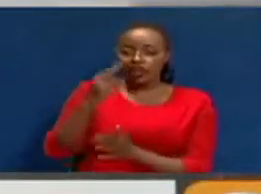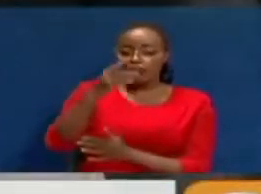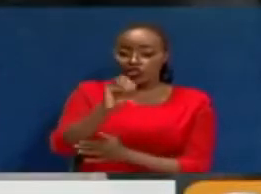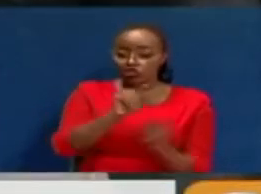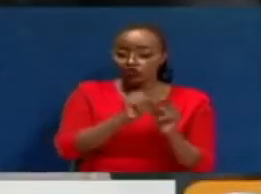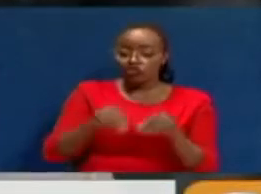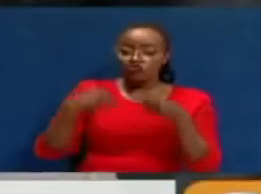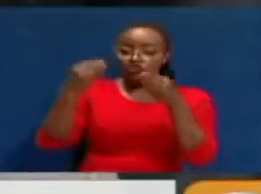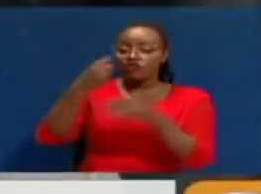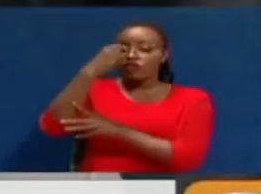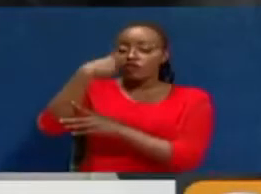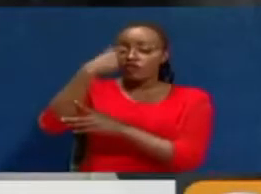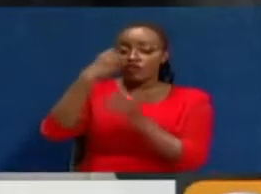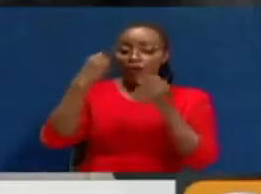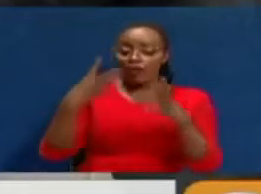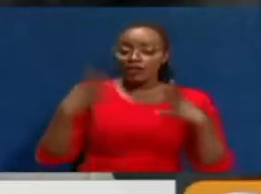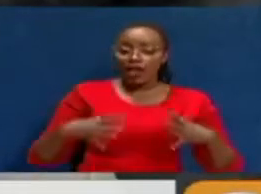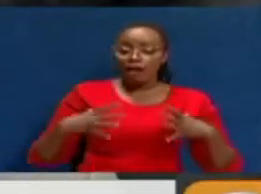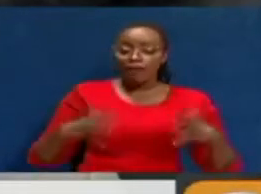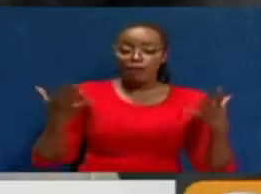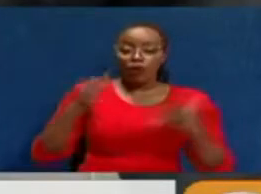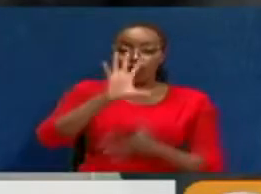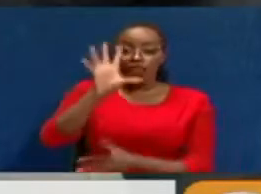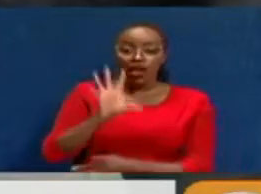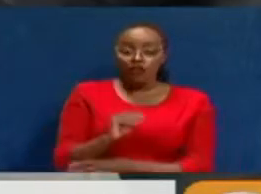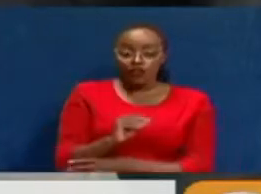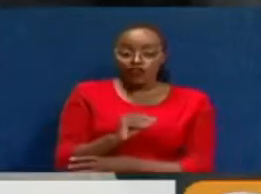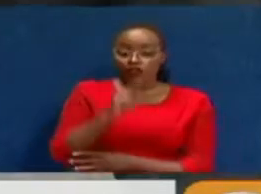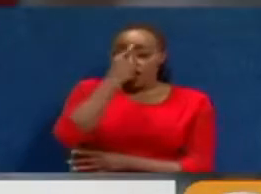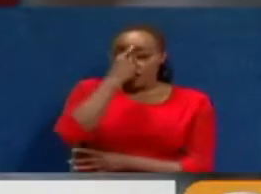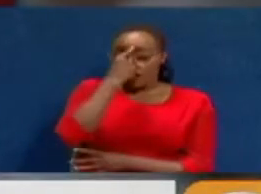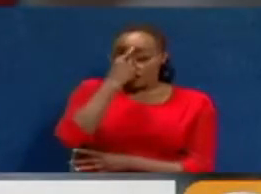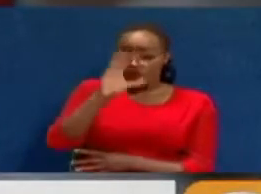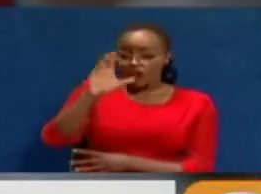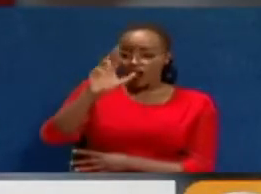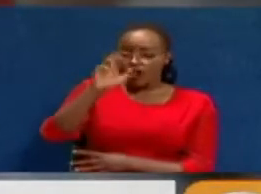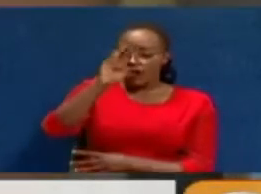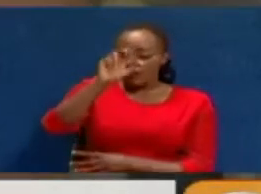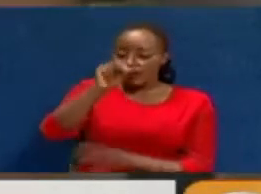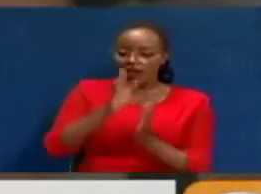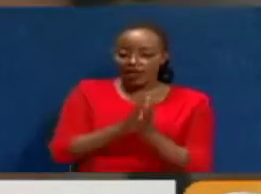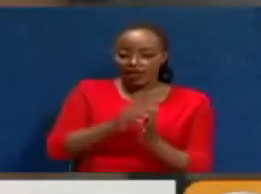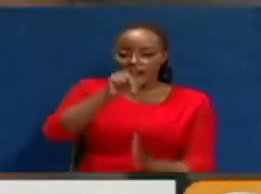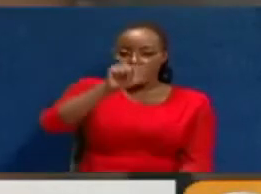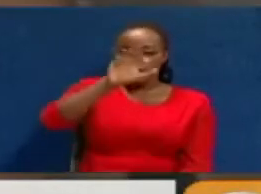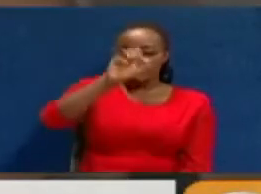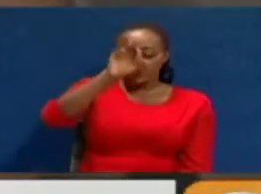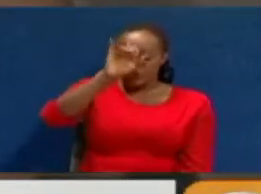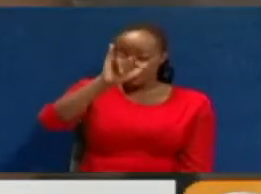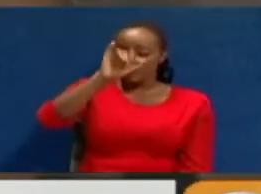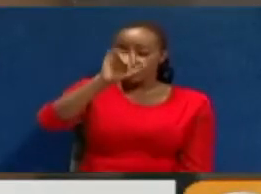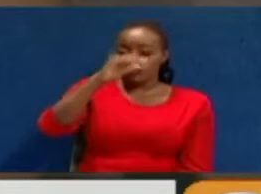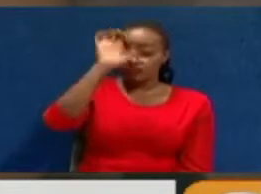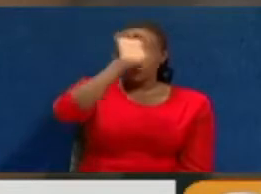doses of COVID-19 vaccines for millions of people across Africa, Asia, the Caribbean and Pacific, and in Europe's eastern